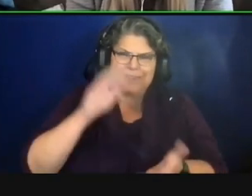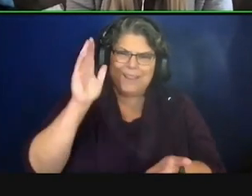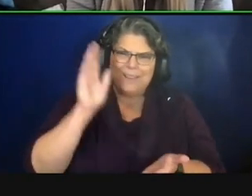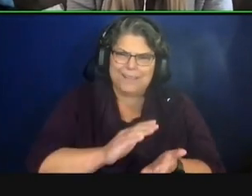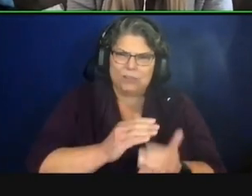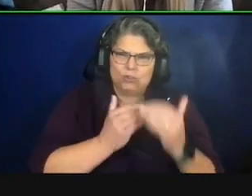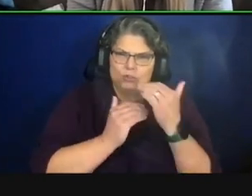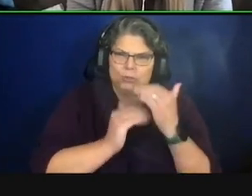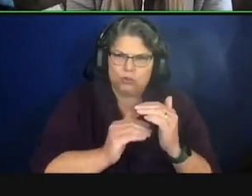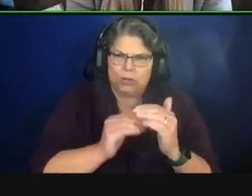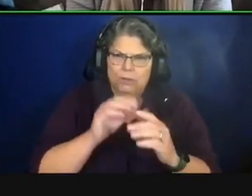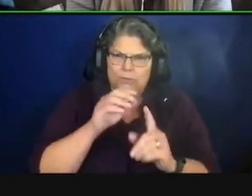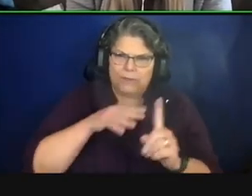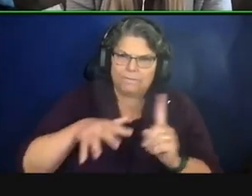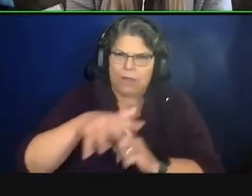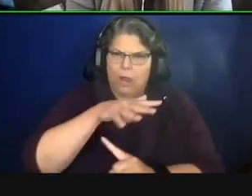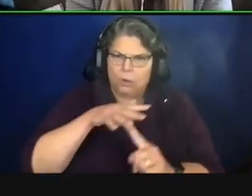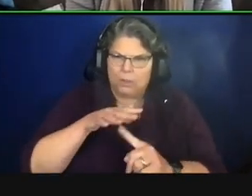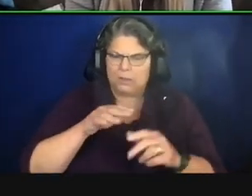LRE.